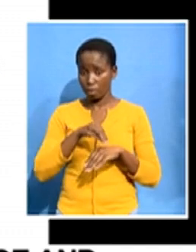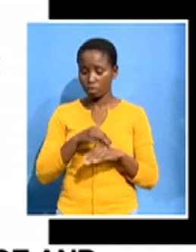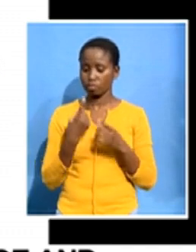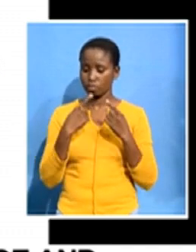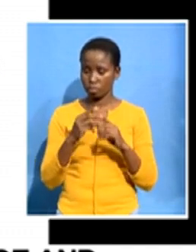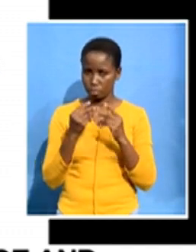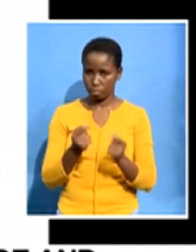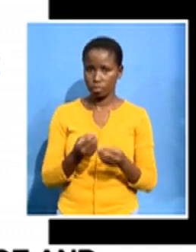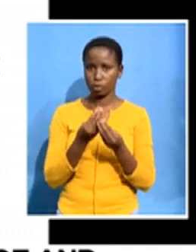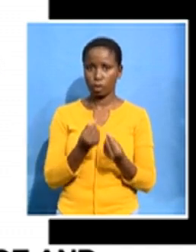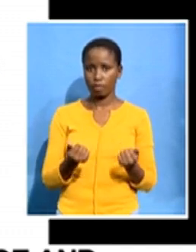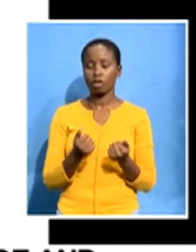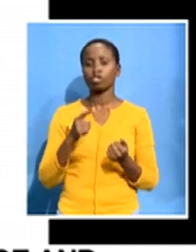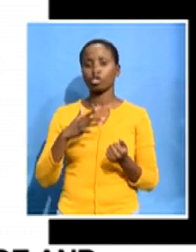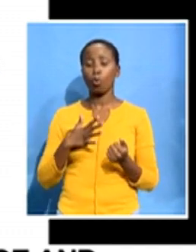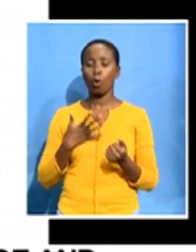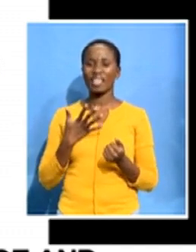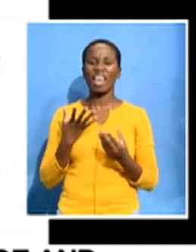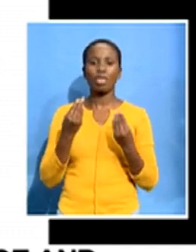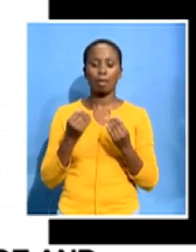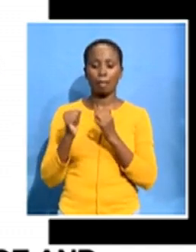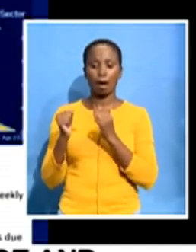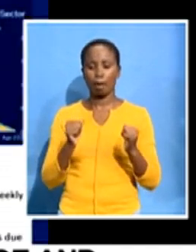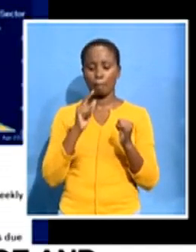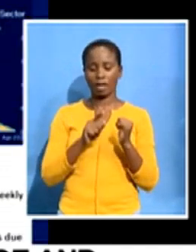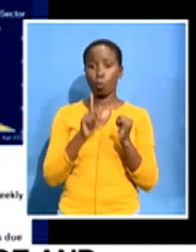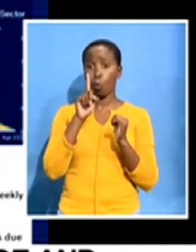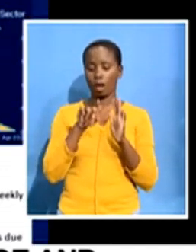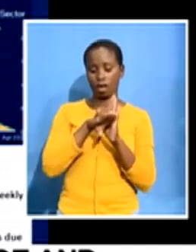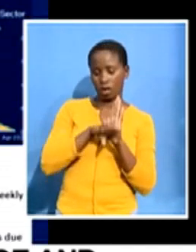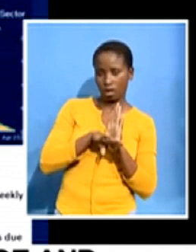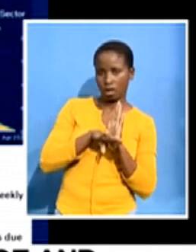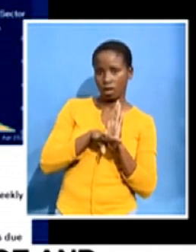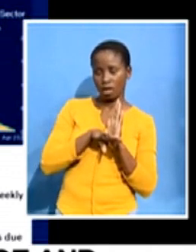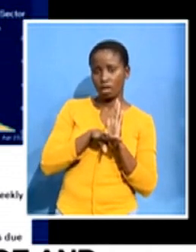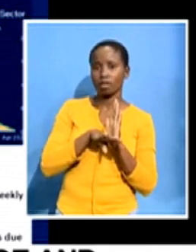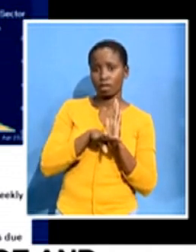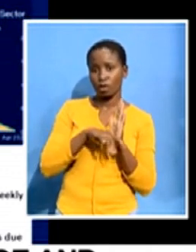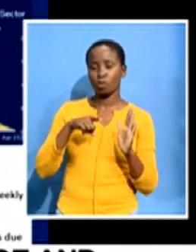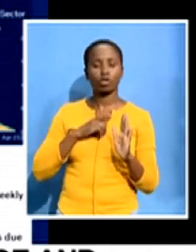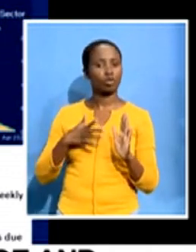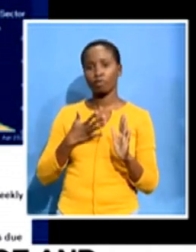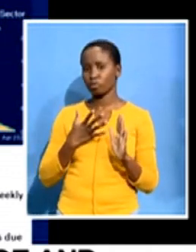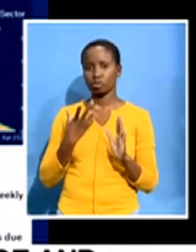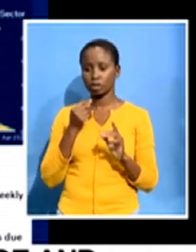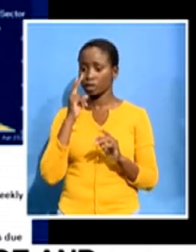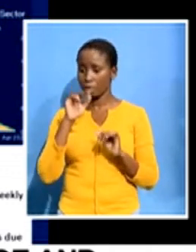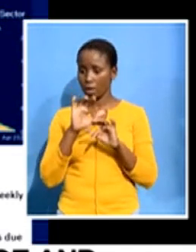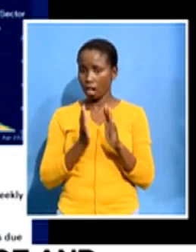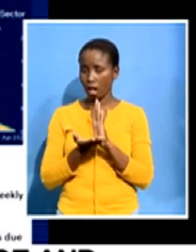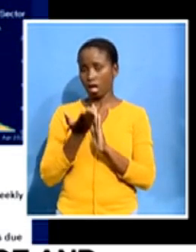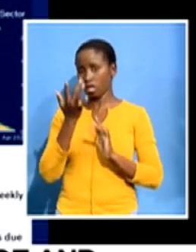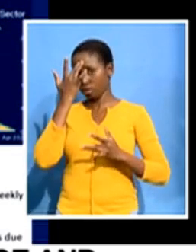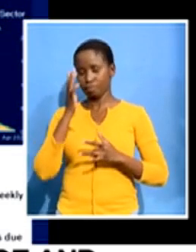will not see the start of an increase of cases. If you look at the provincial overview, you can see that the